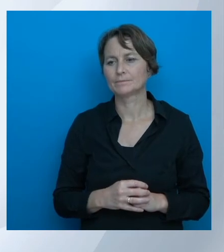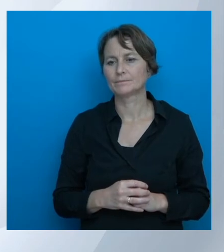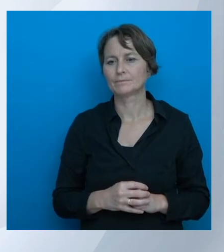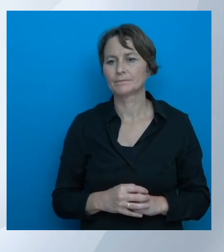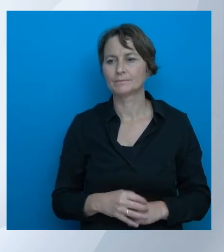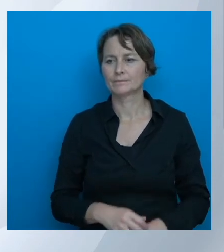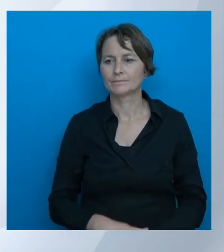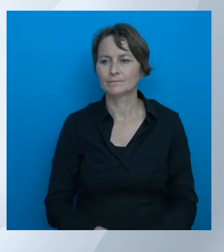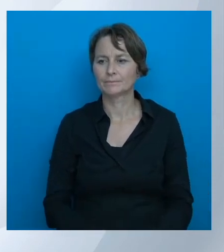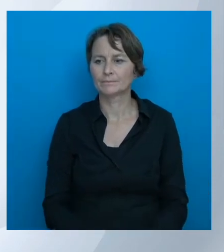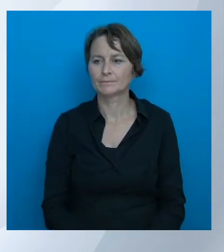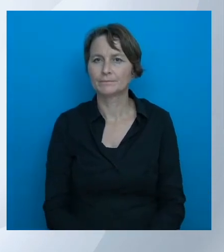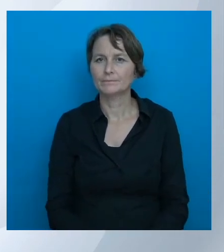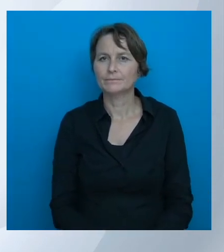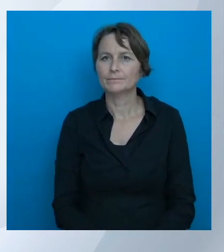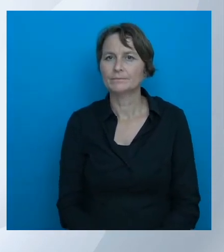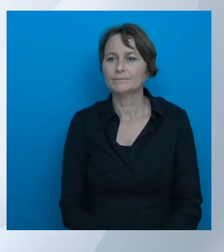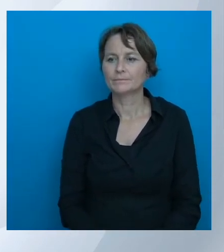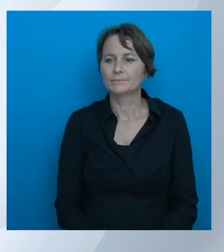installed locally,